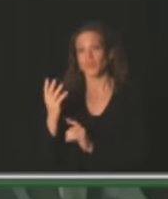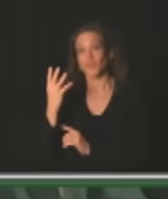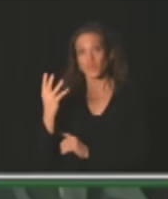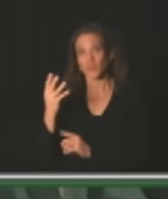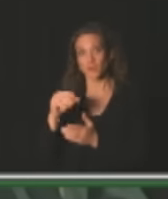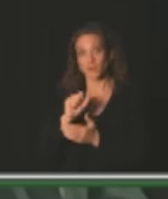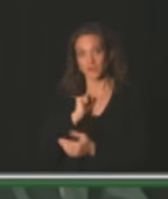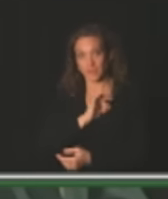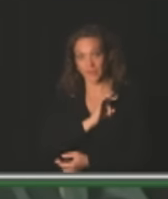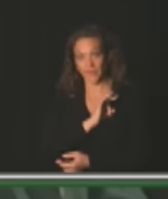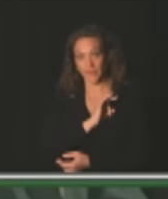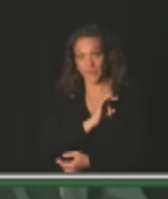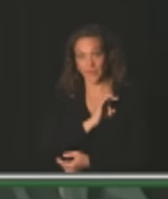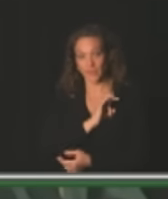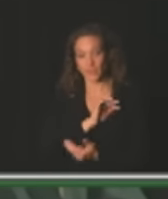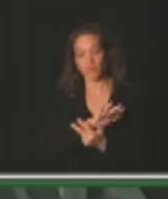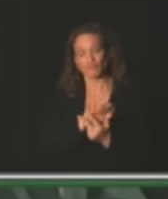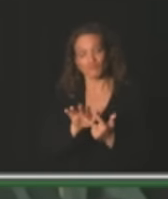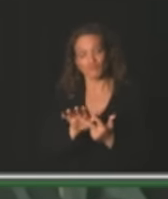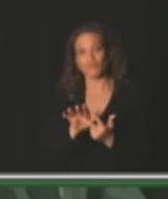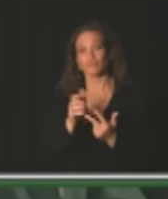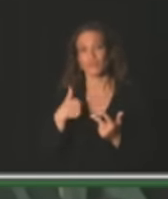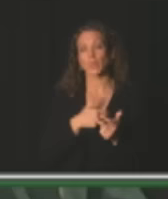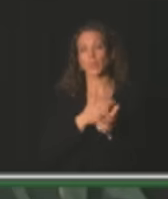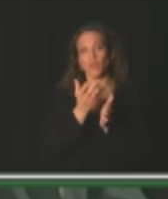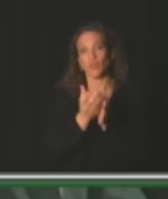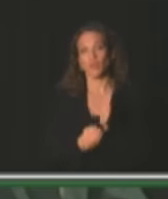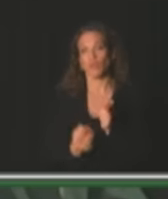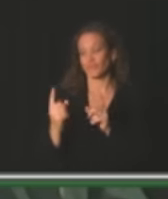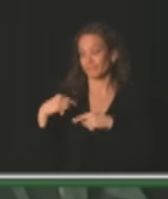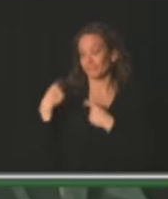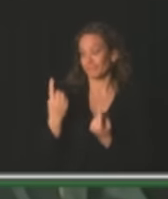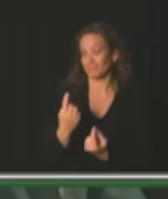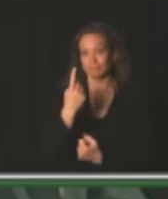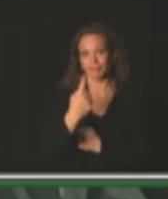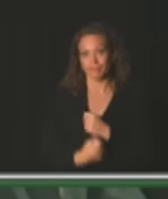staff whom we lost last year.